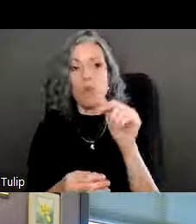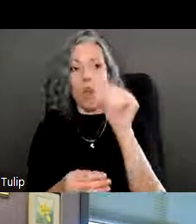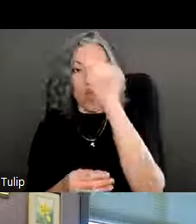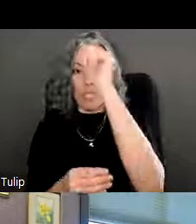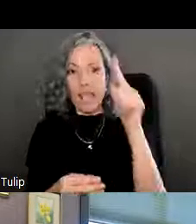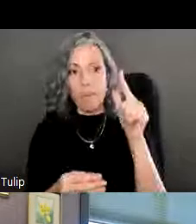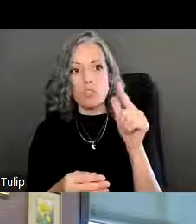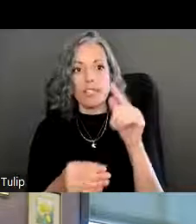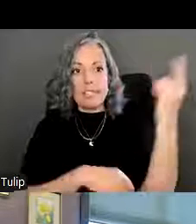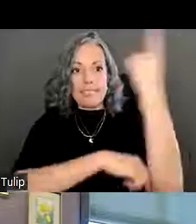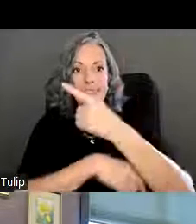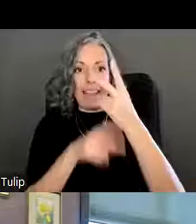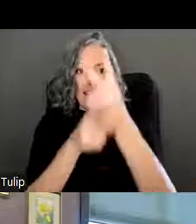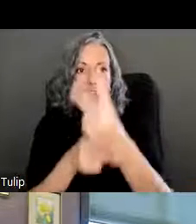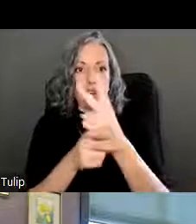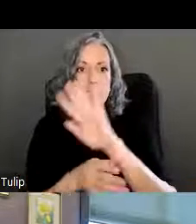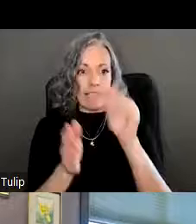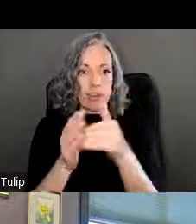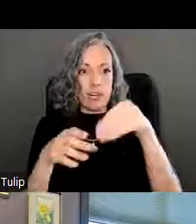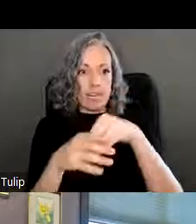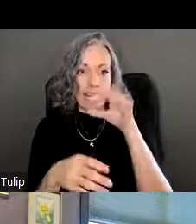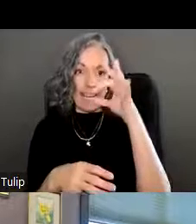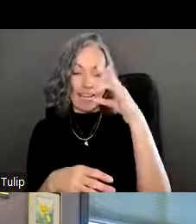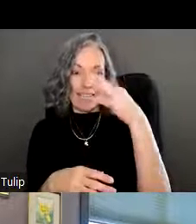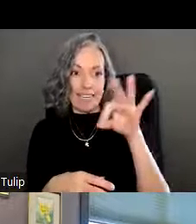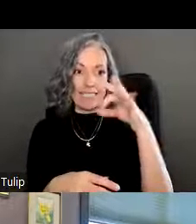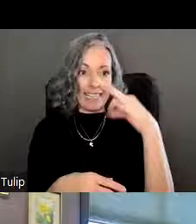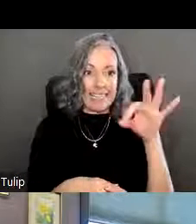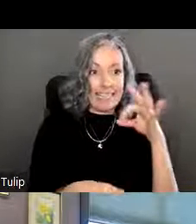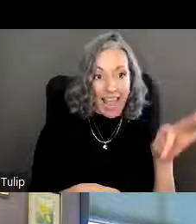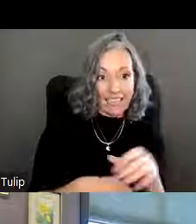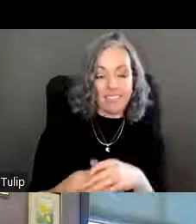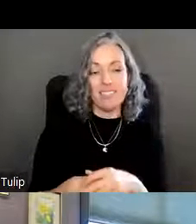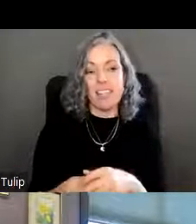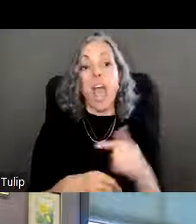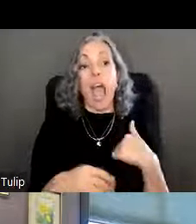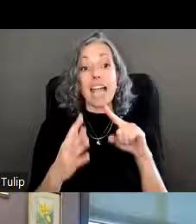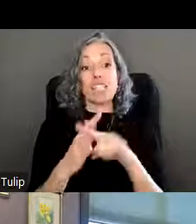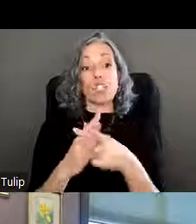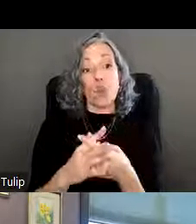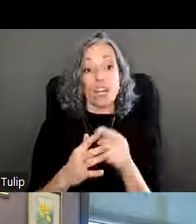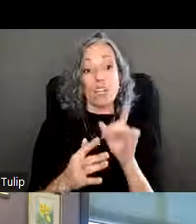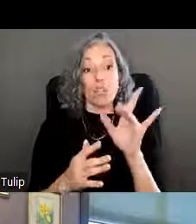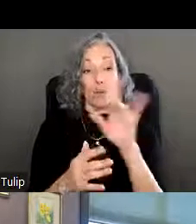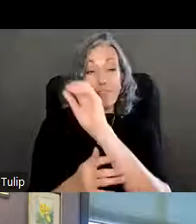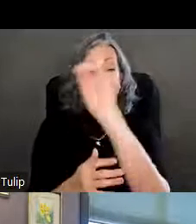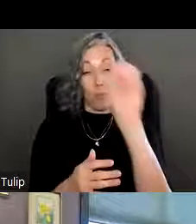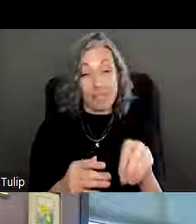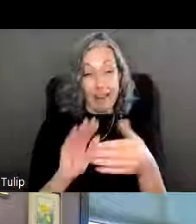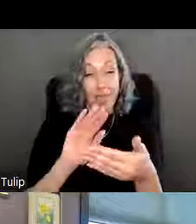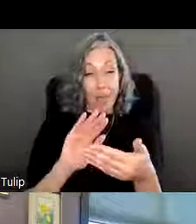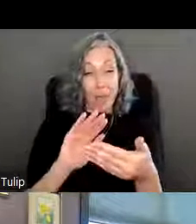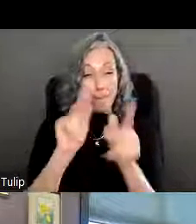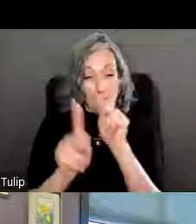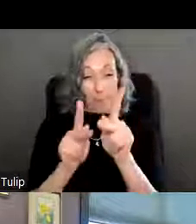in 1999. And when I first started, 25% of our population that came to